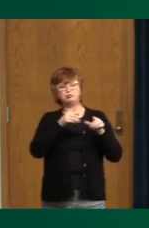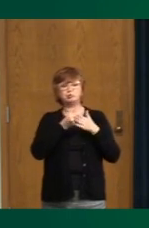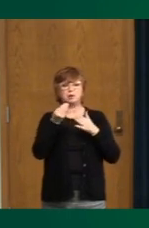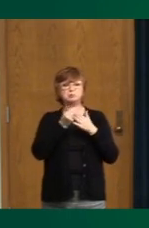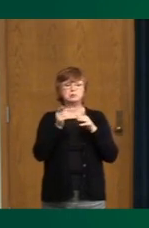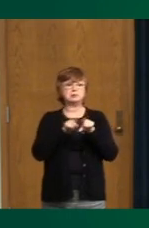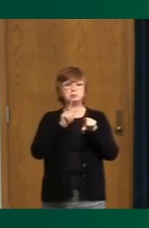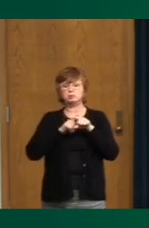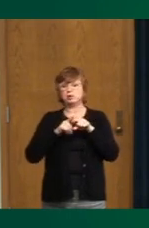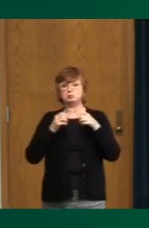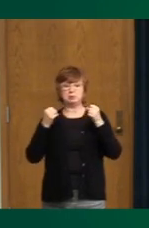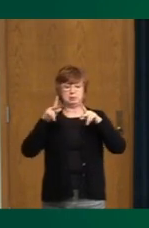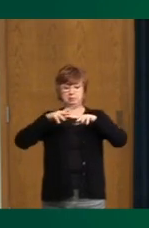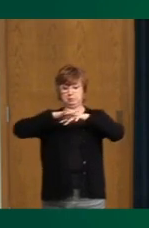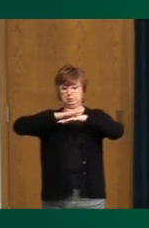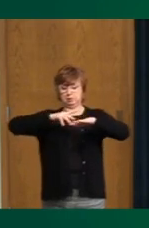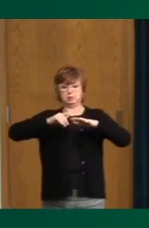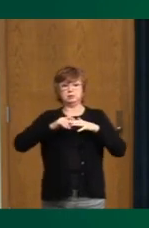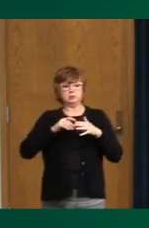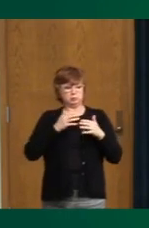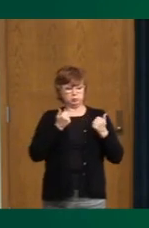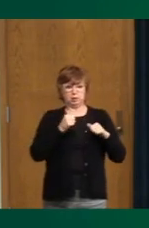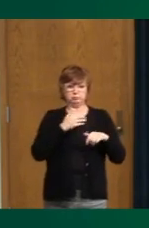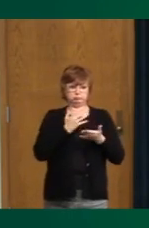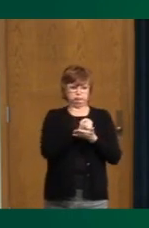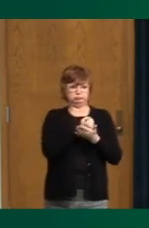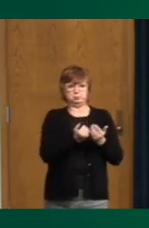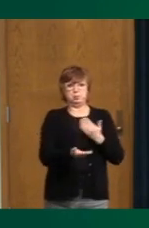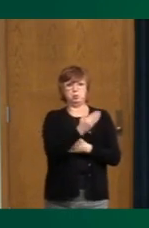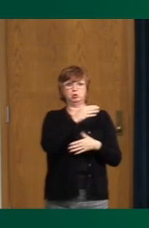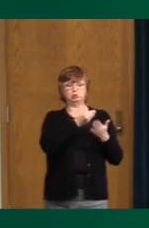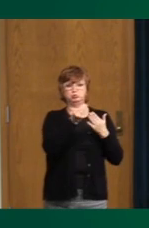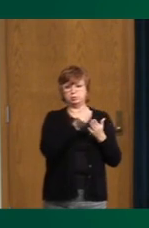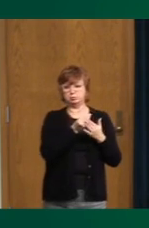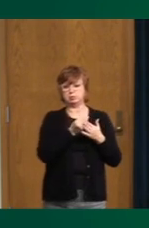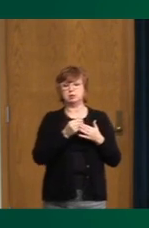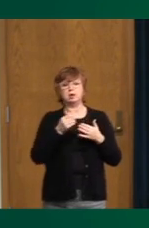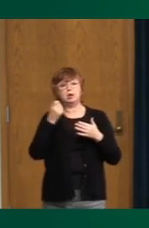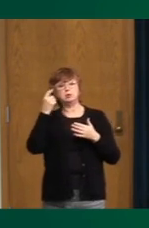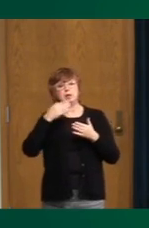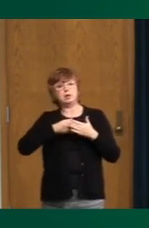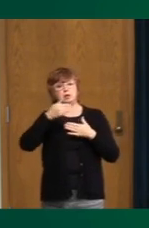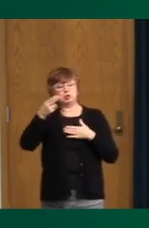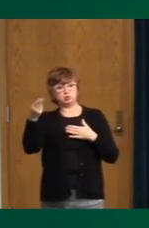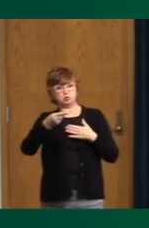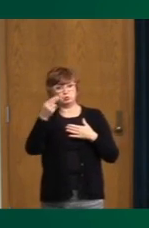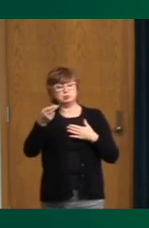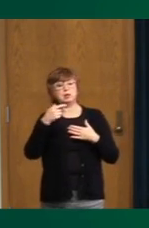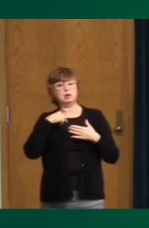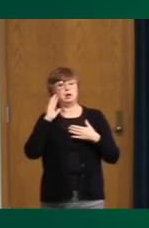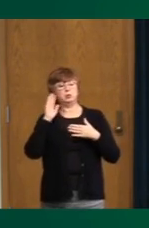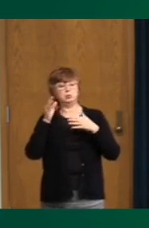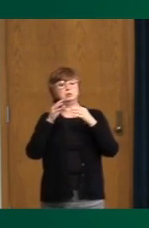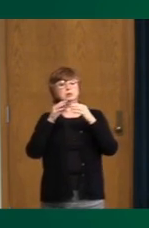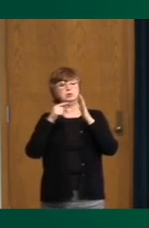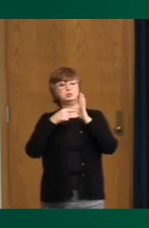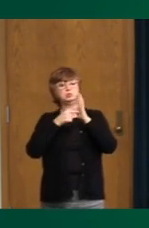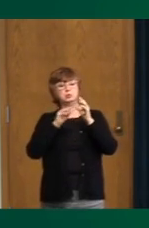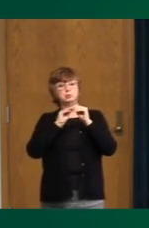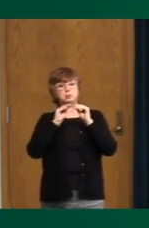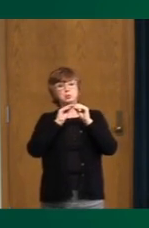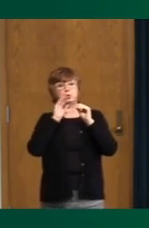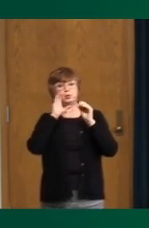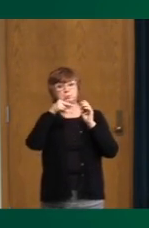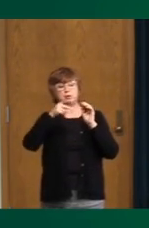be presenting more details in terms of my epidemiology and modeling presentation on Thursday, but I think the next 2 weeks are going to be critical. If